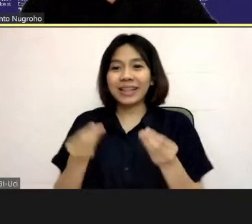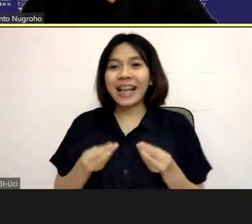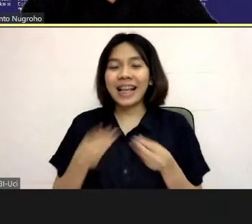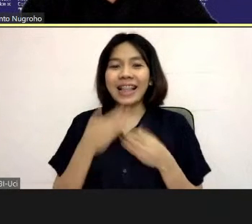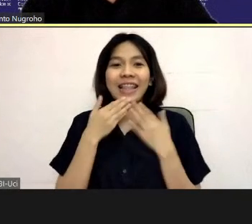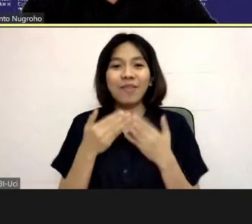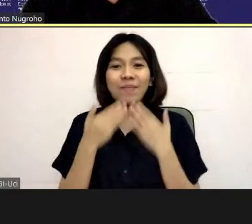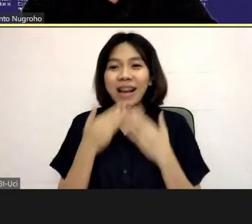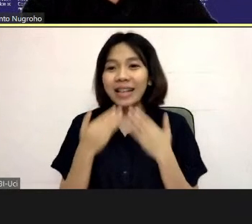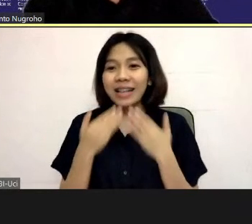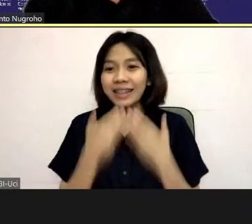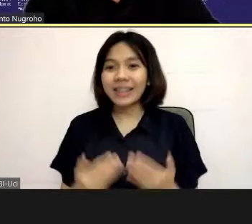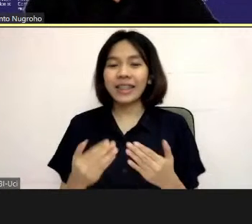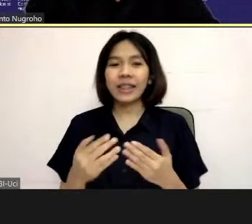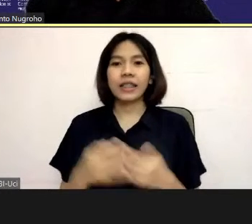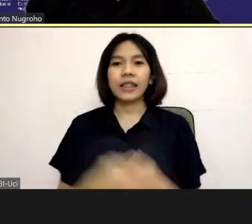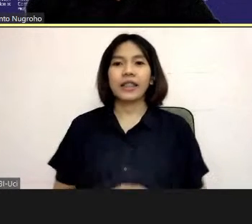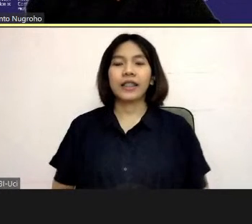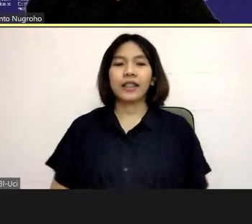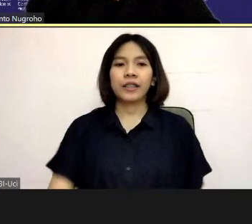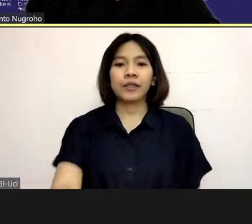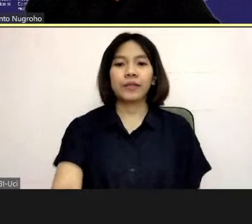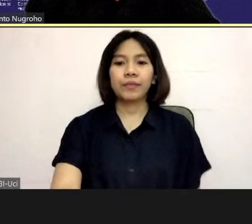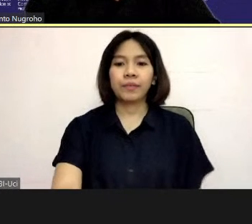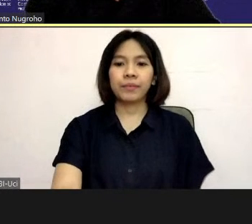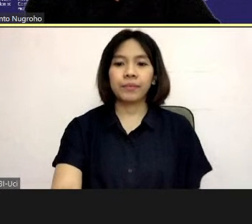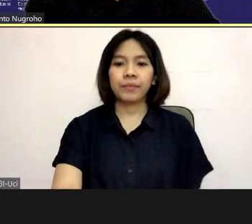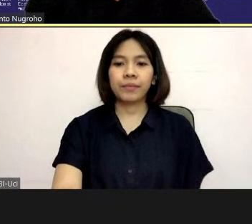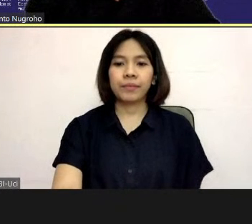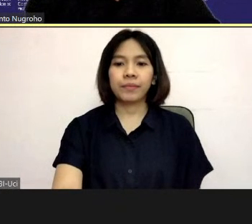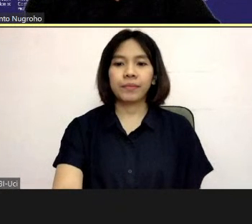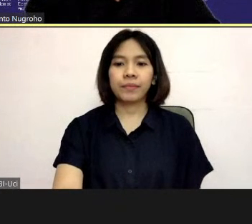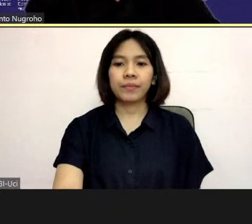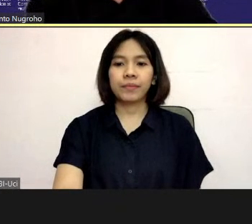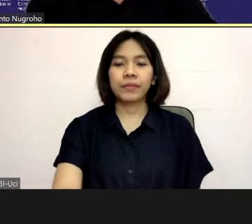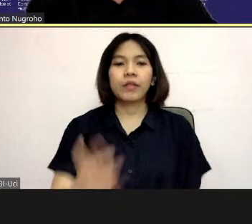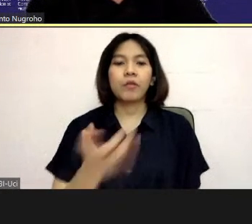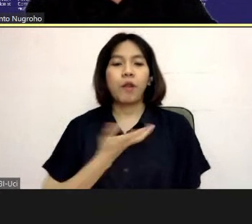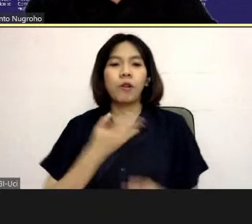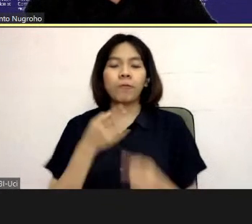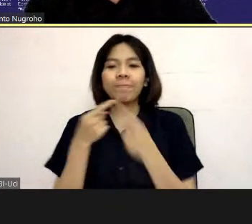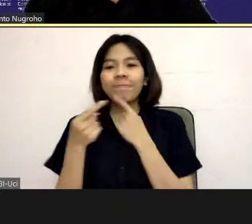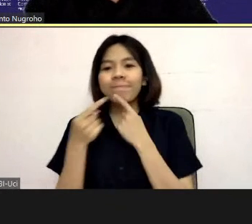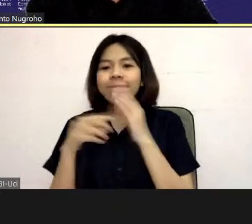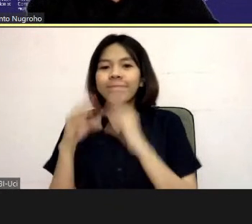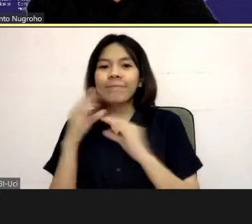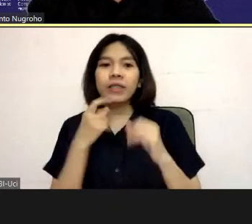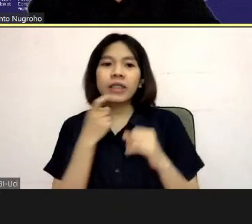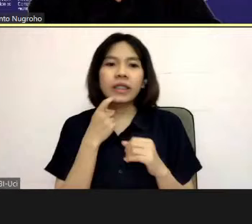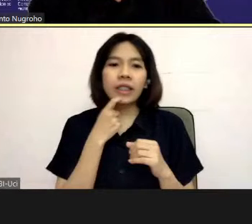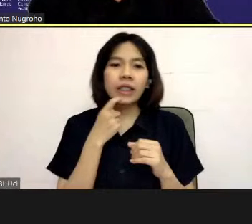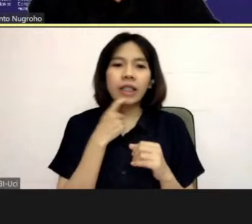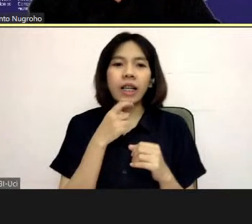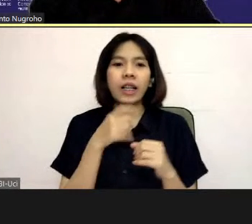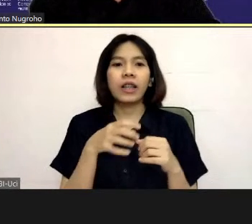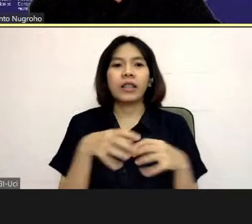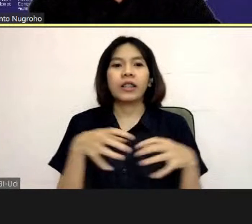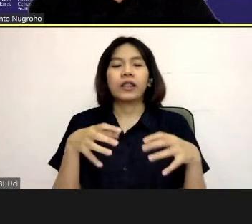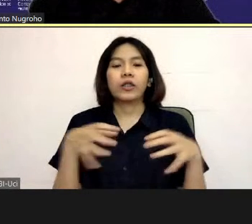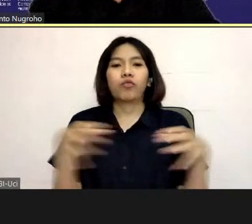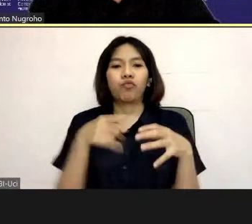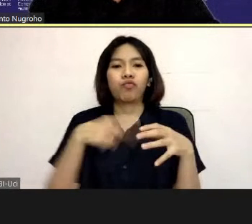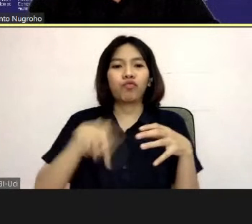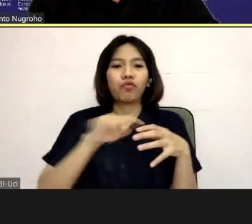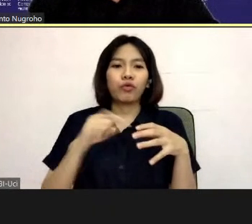Group Civic Space. This is the priority issues discussed and developed by the working